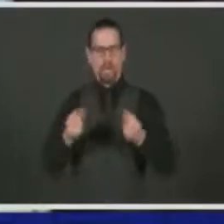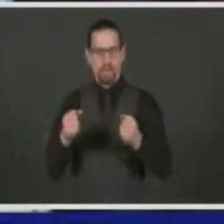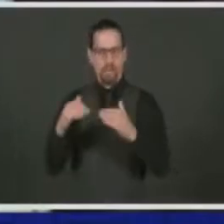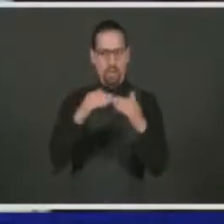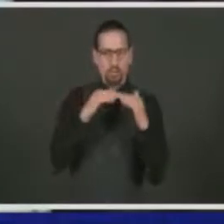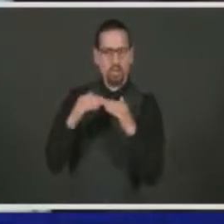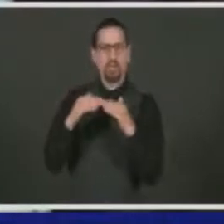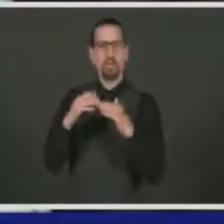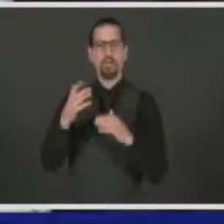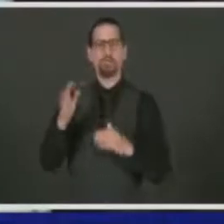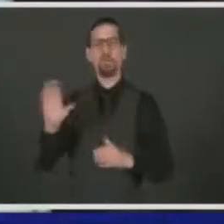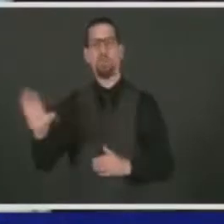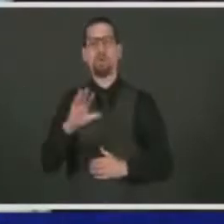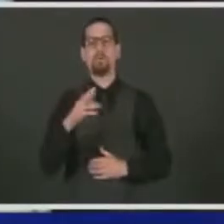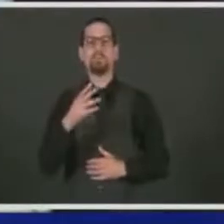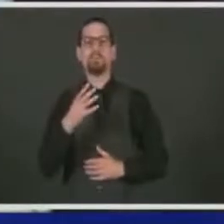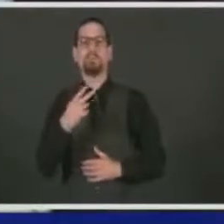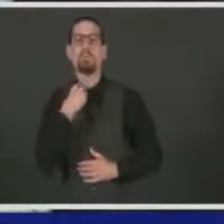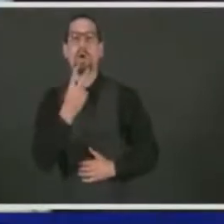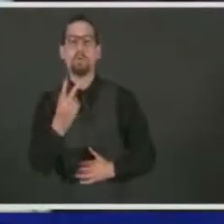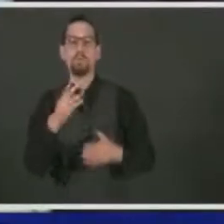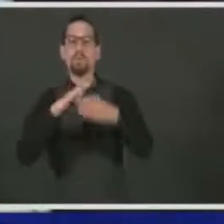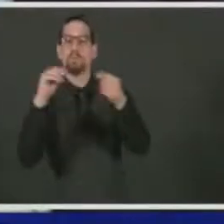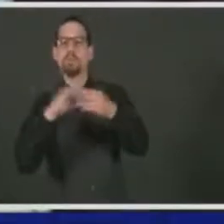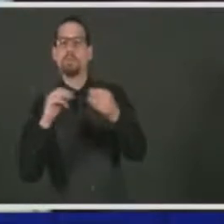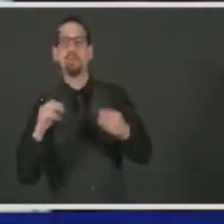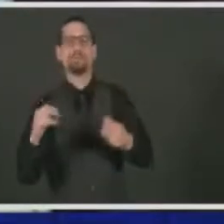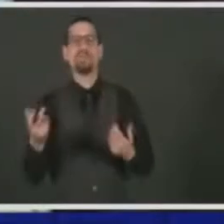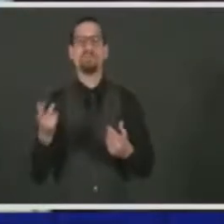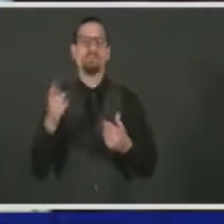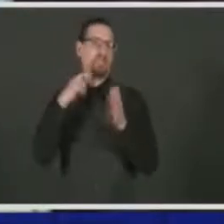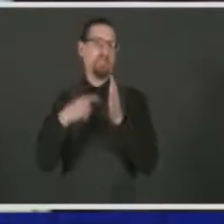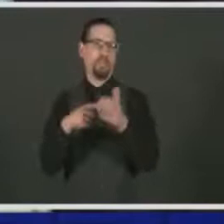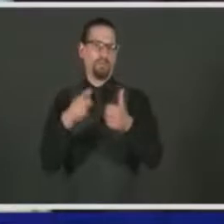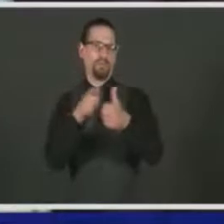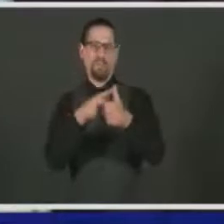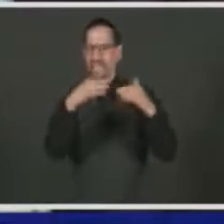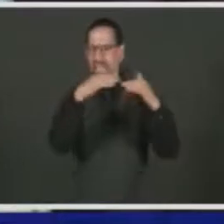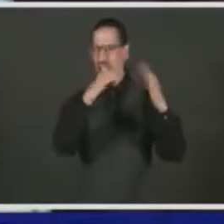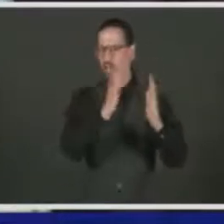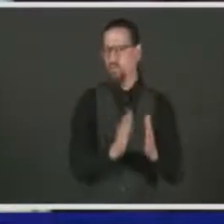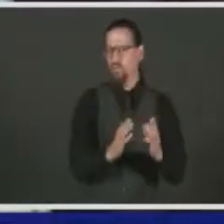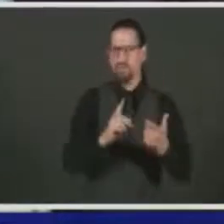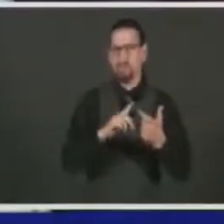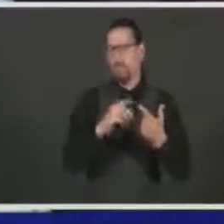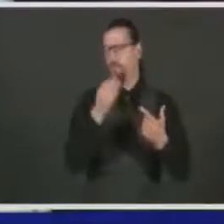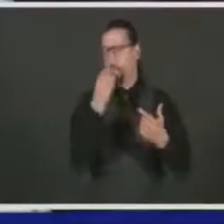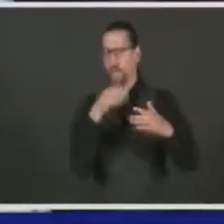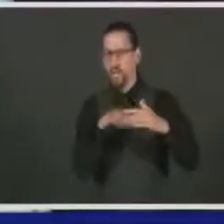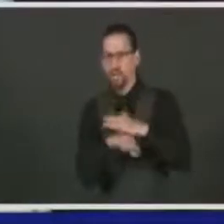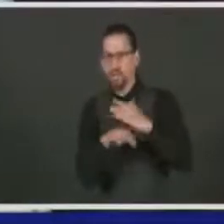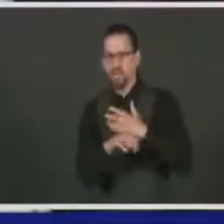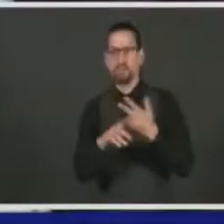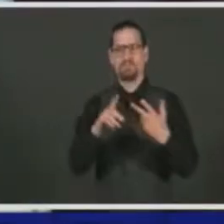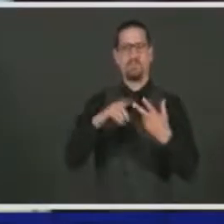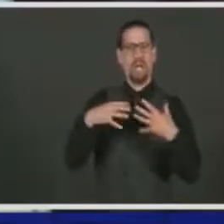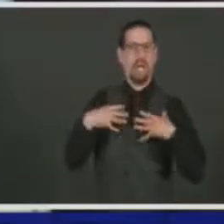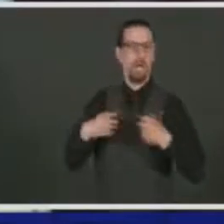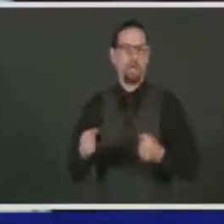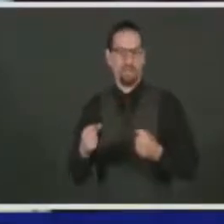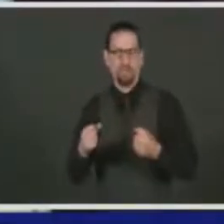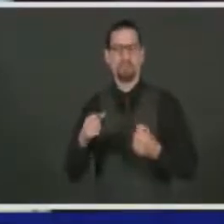improving food access or addressing utilities, our health equity zones will be able to make us aware in real